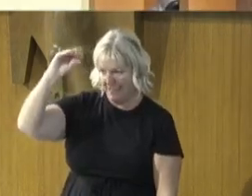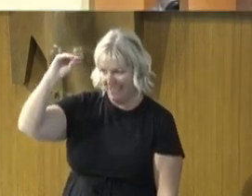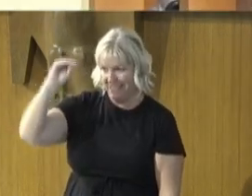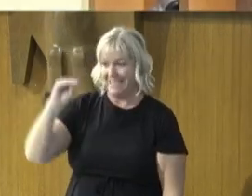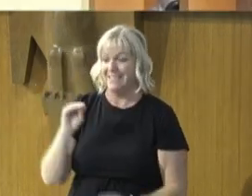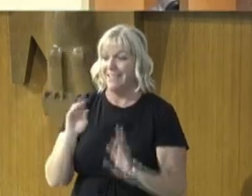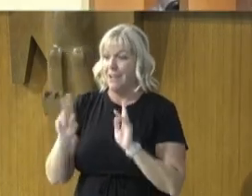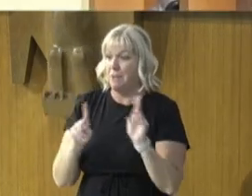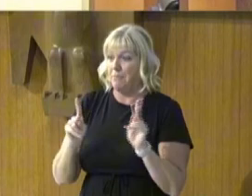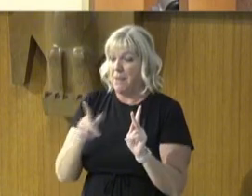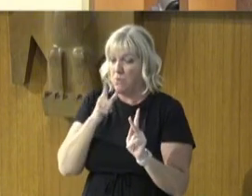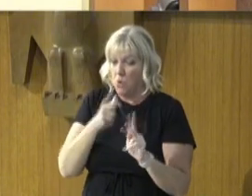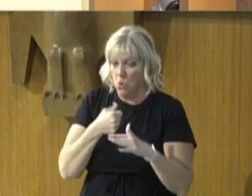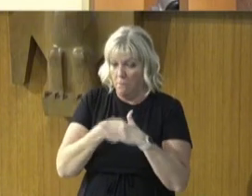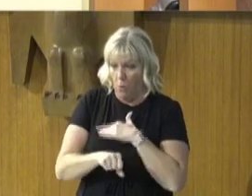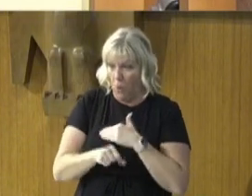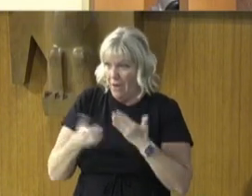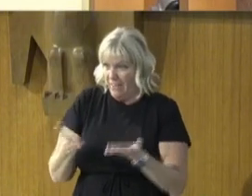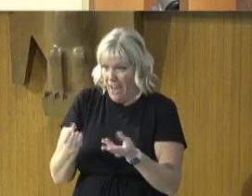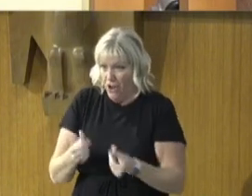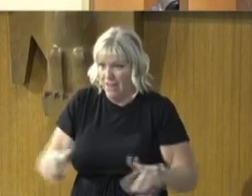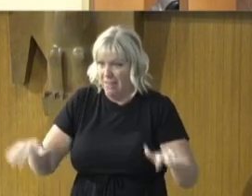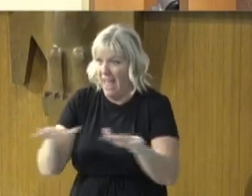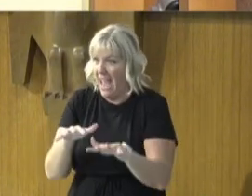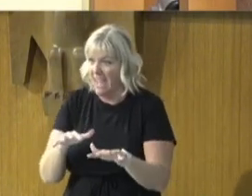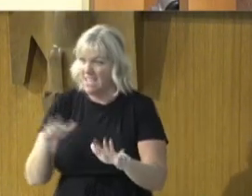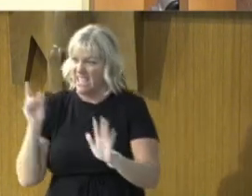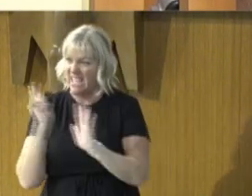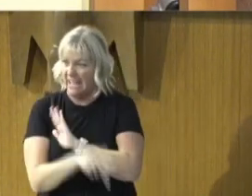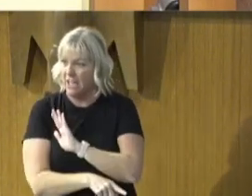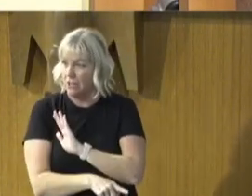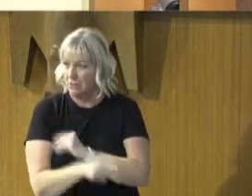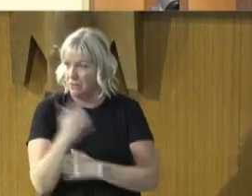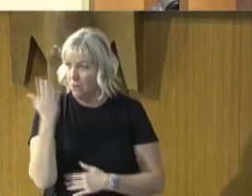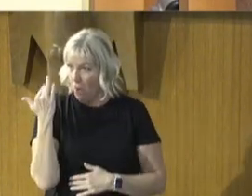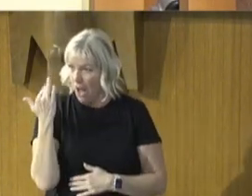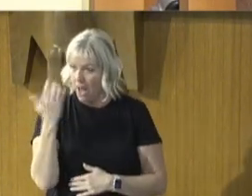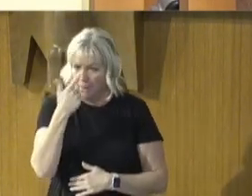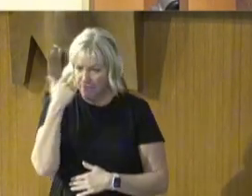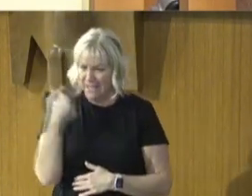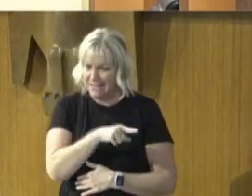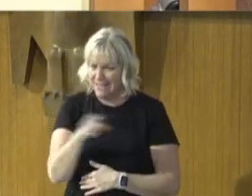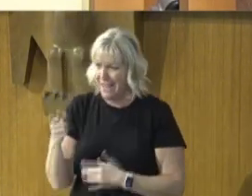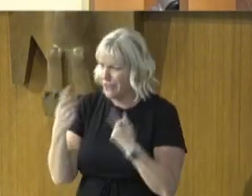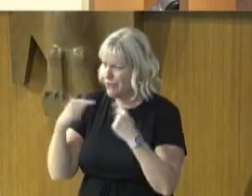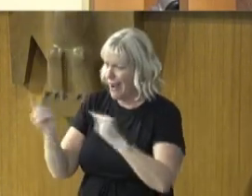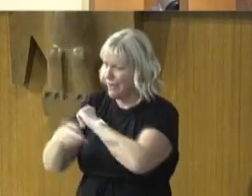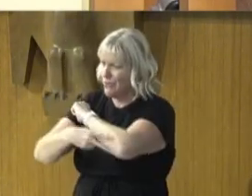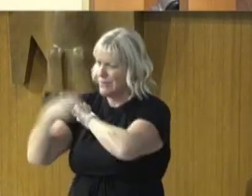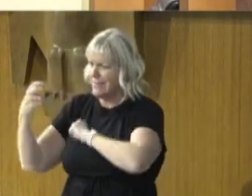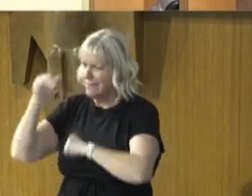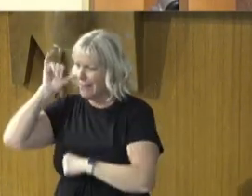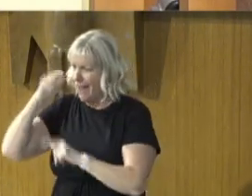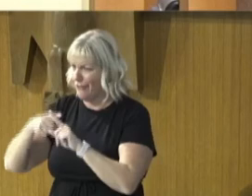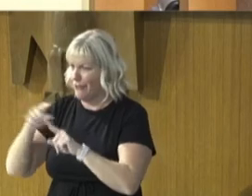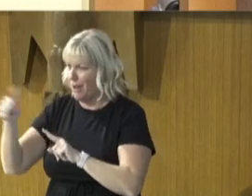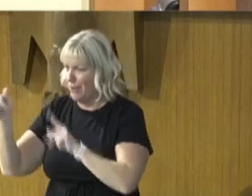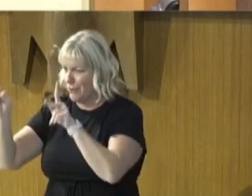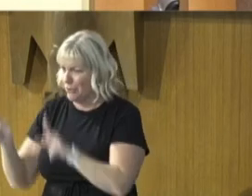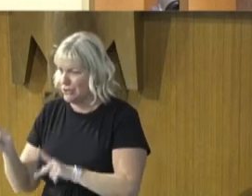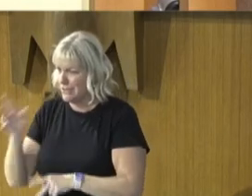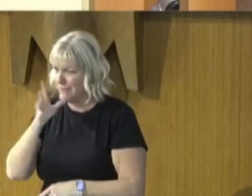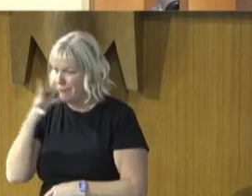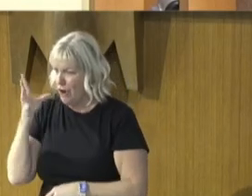Gath, who were born in the land, killed them, because they came down to raid their cattle. And their father